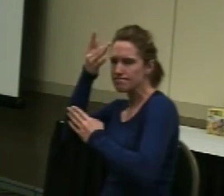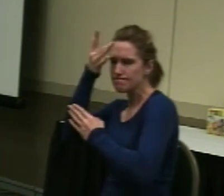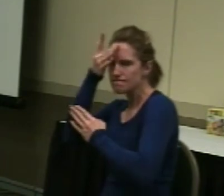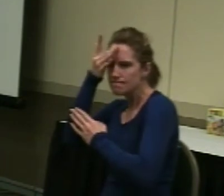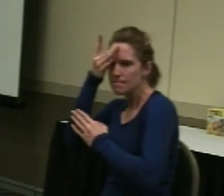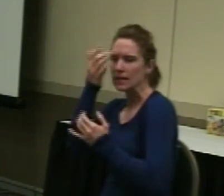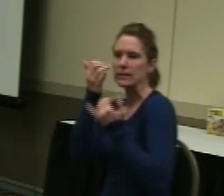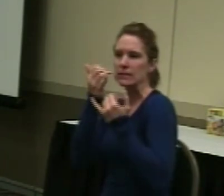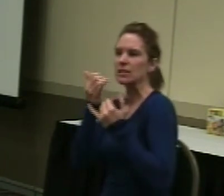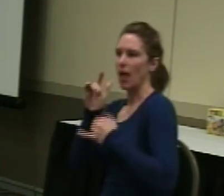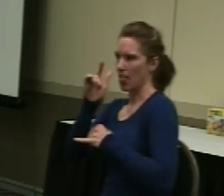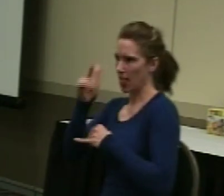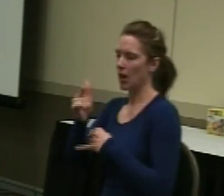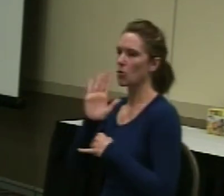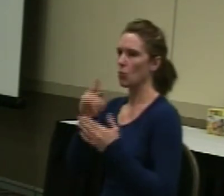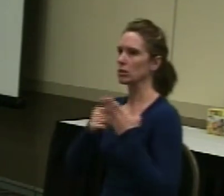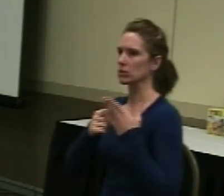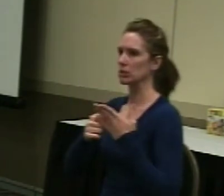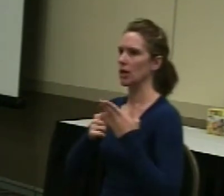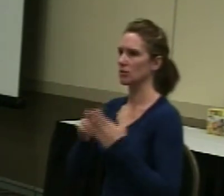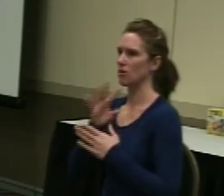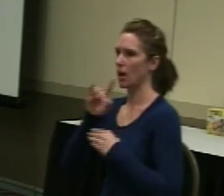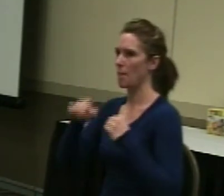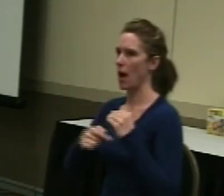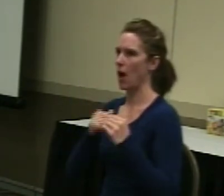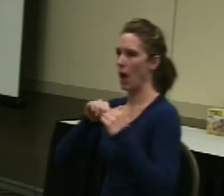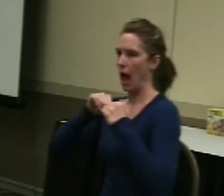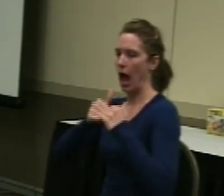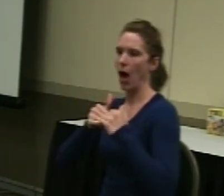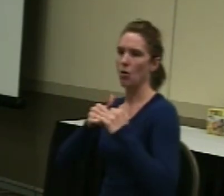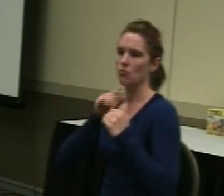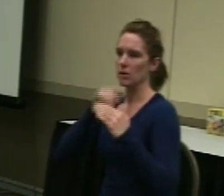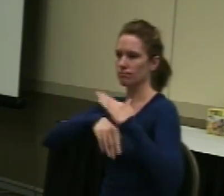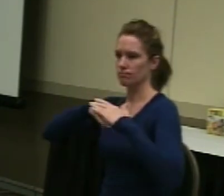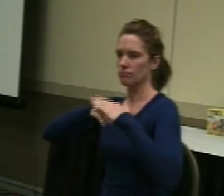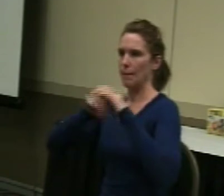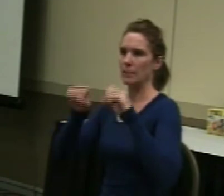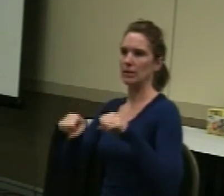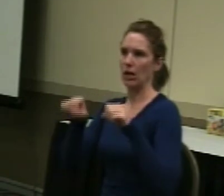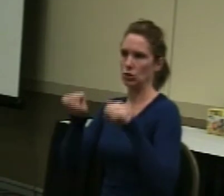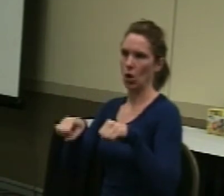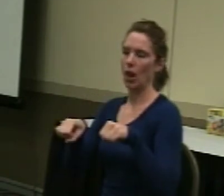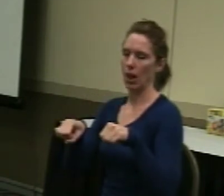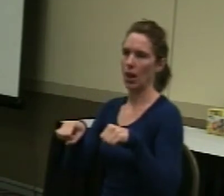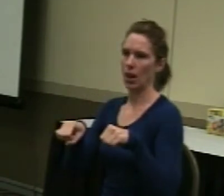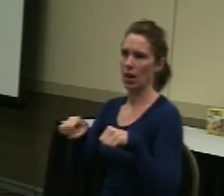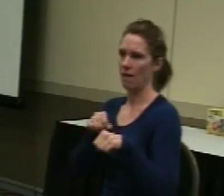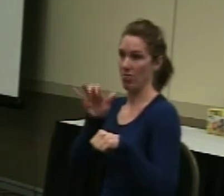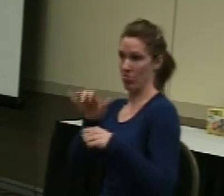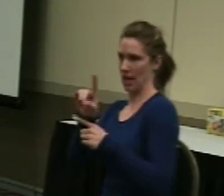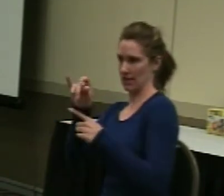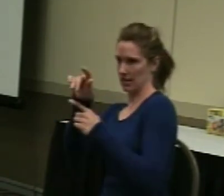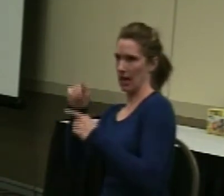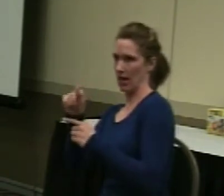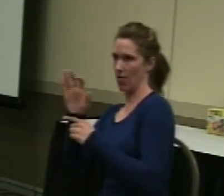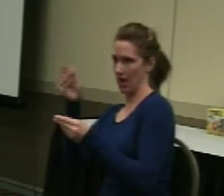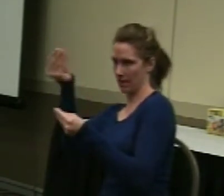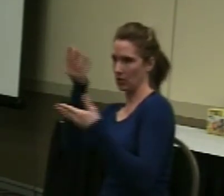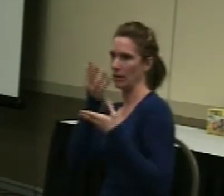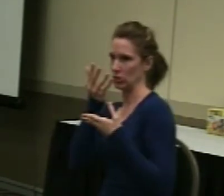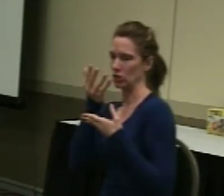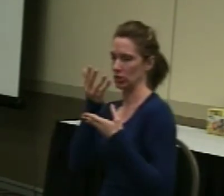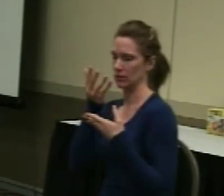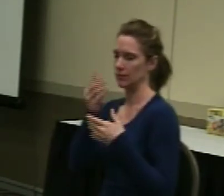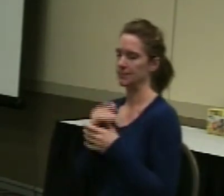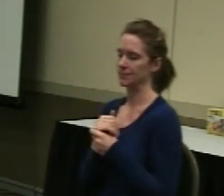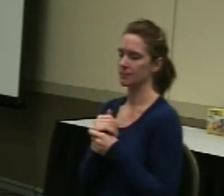and today, later on, as we go on here, we'll be talking about how to maximize the potential of that data that